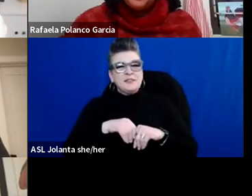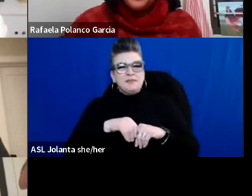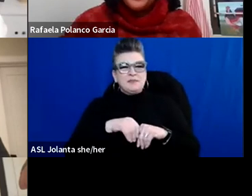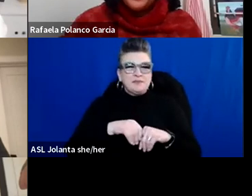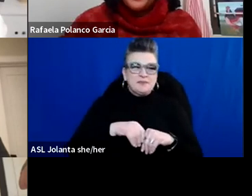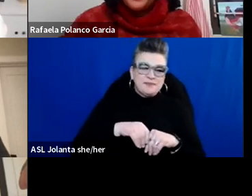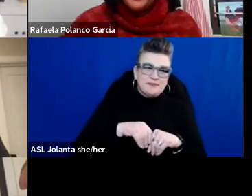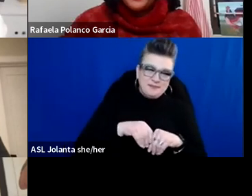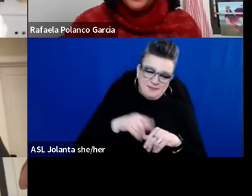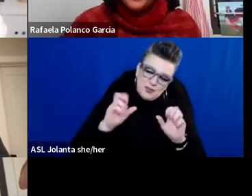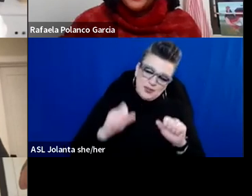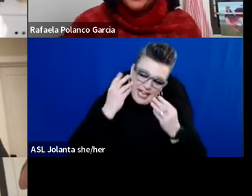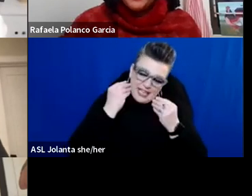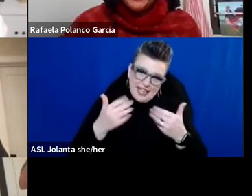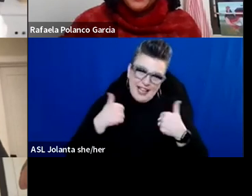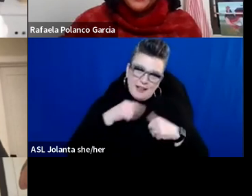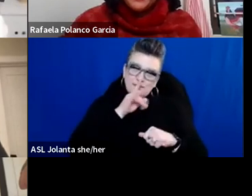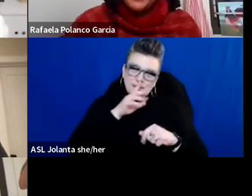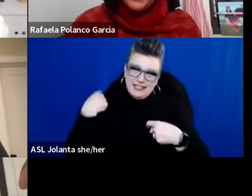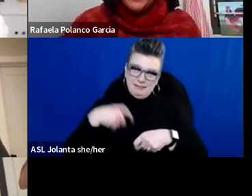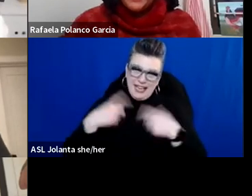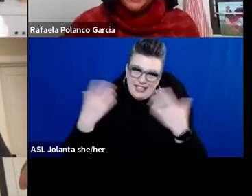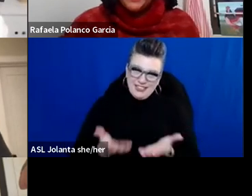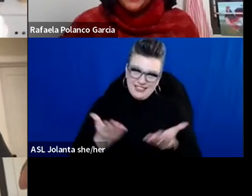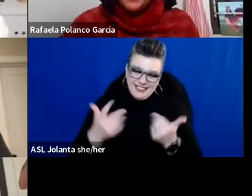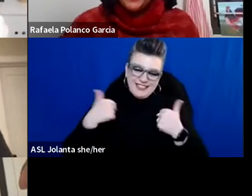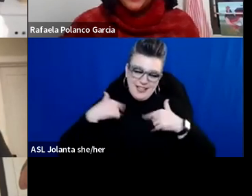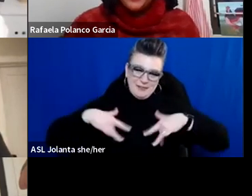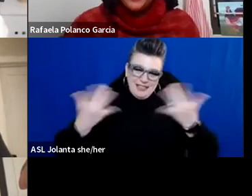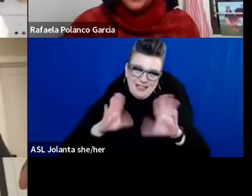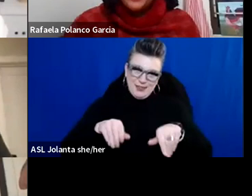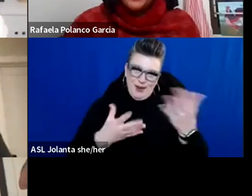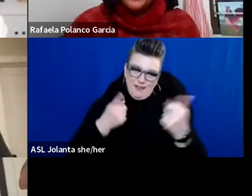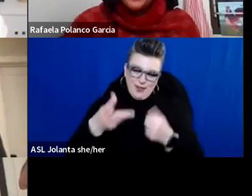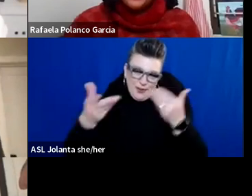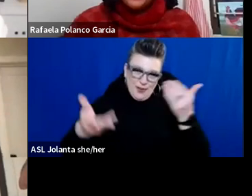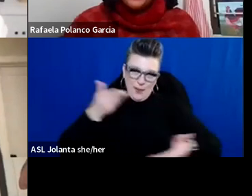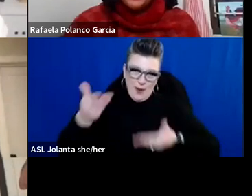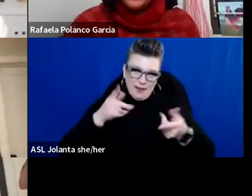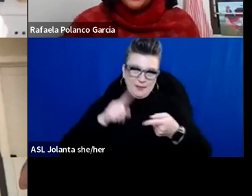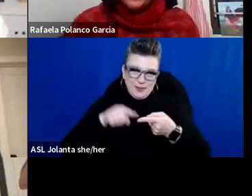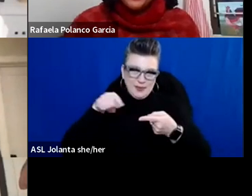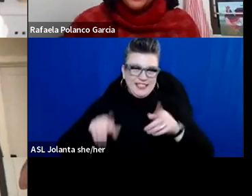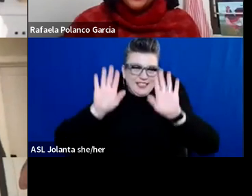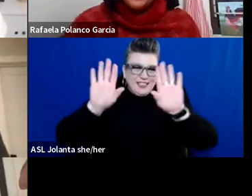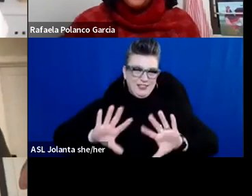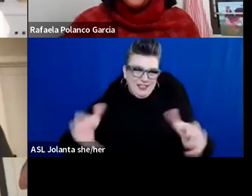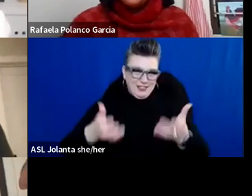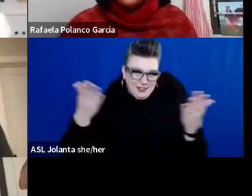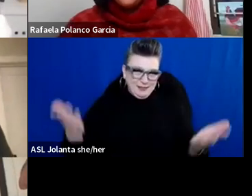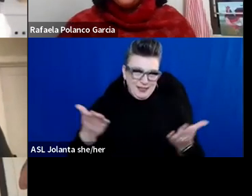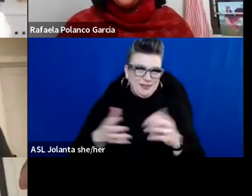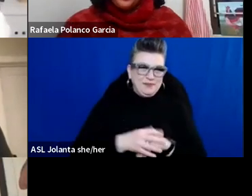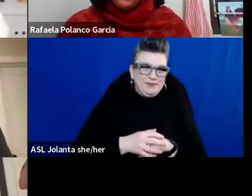as you can tell i'm the only person speaking spanish here i am pleased to offer you the welcome to this a great group right here